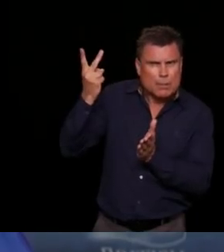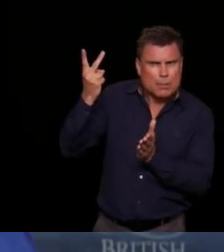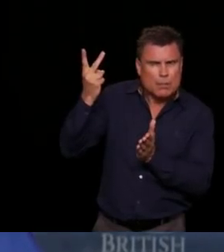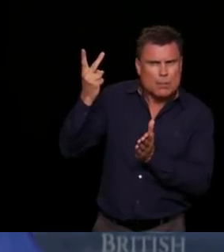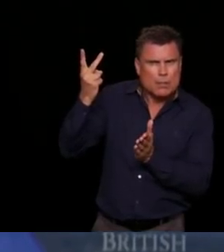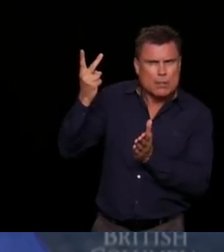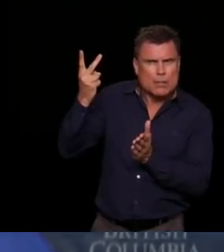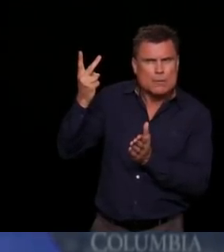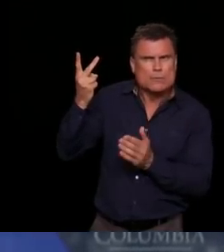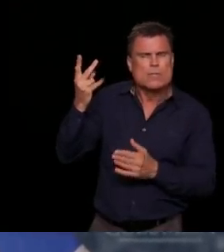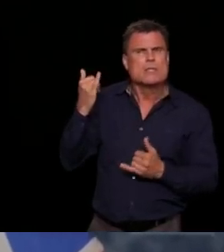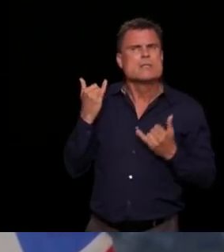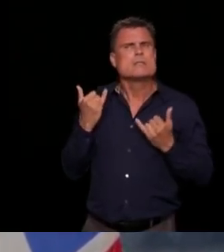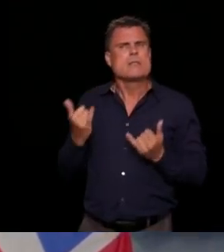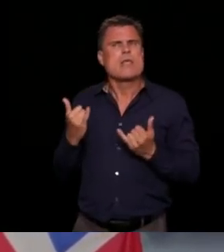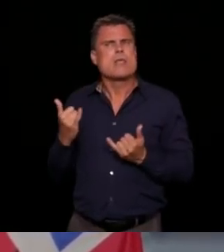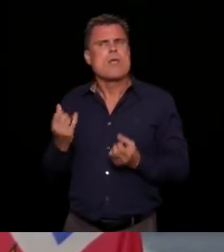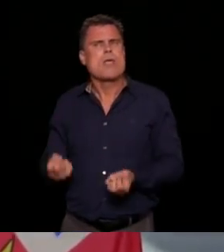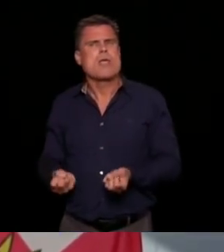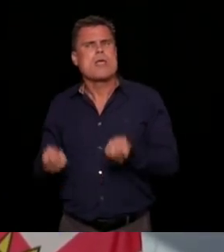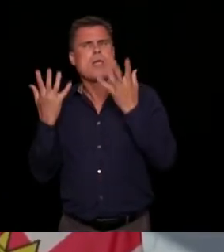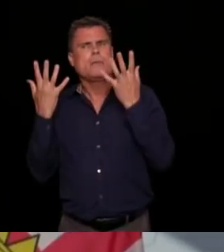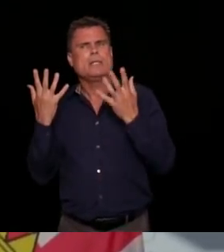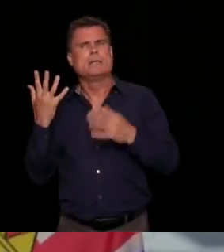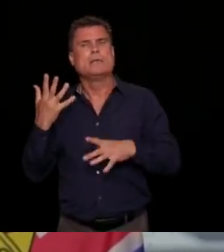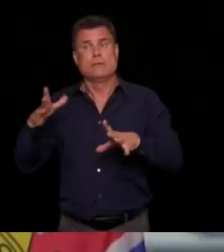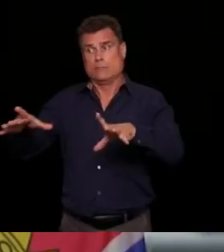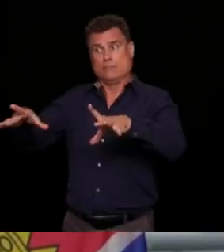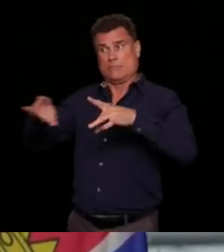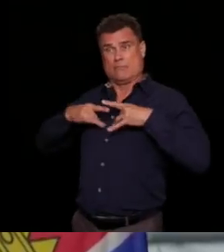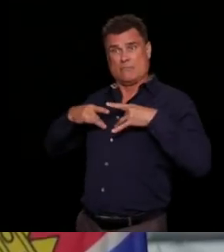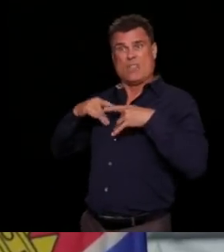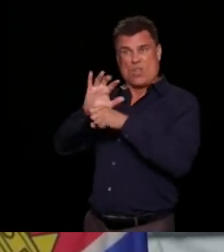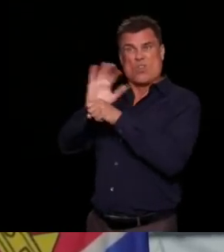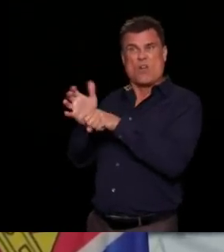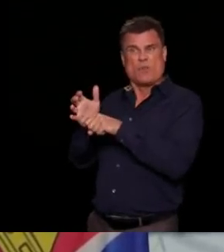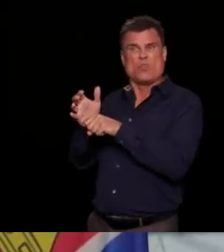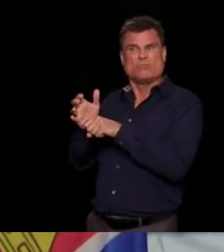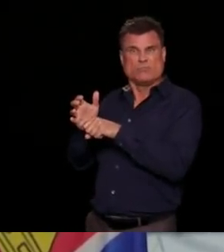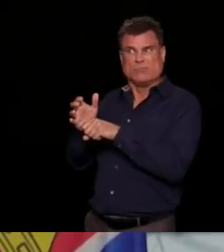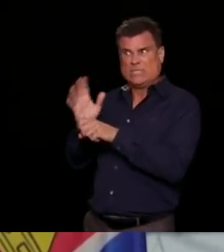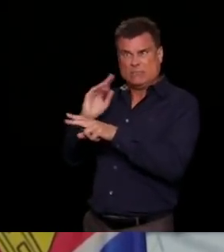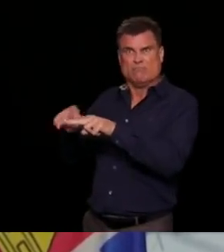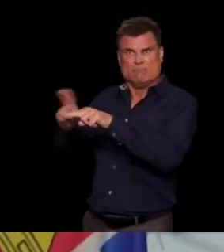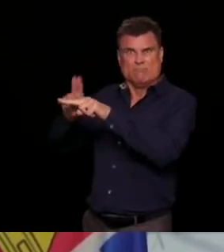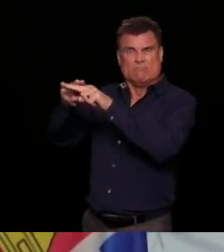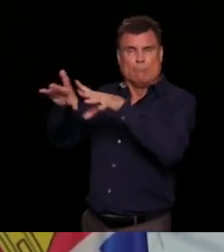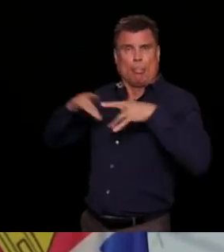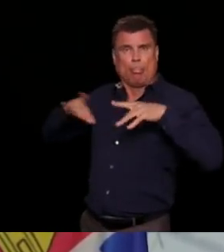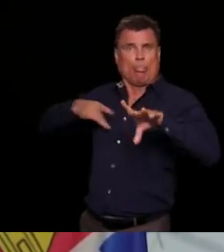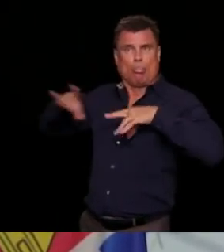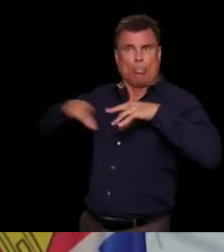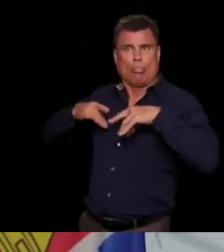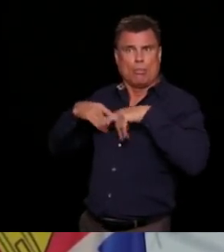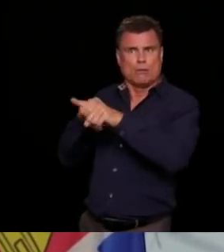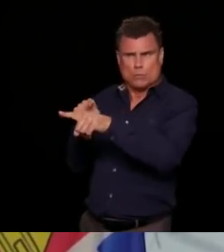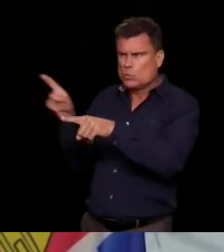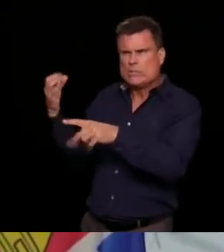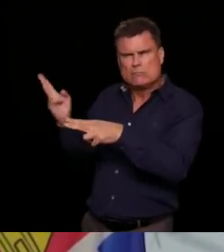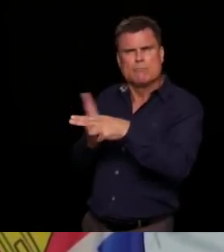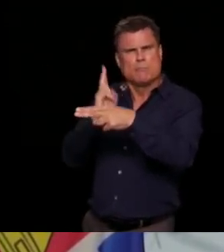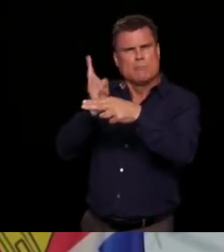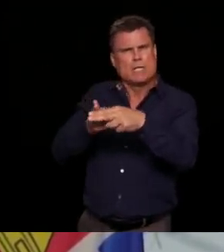know the case numbers, of course, are higher than they have been, but is this an example, and I think you mentioned this in the opening remarks, of contact